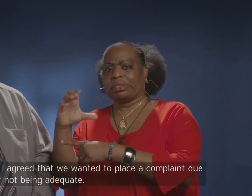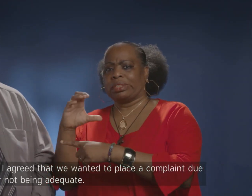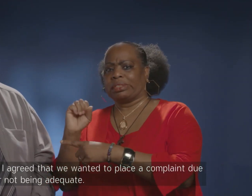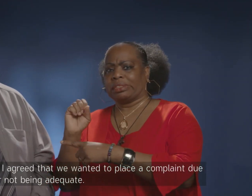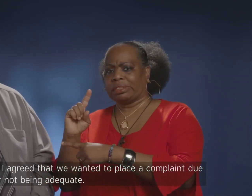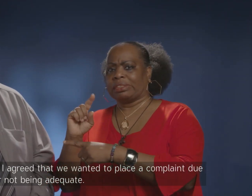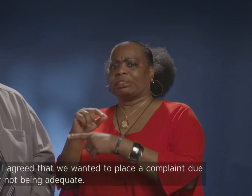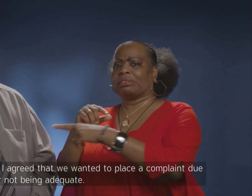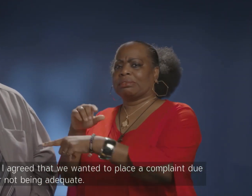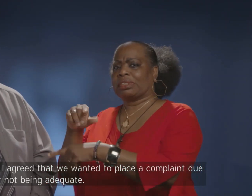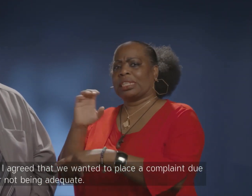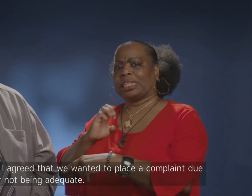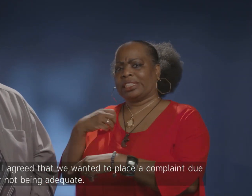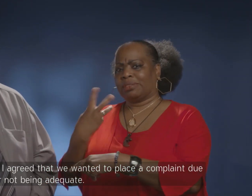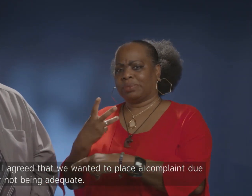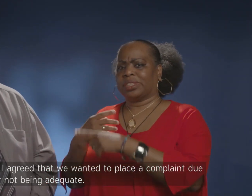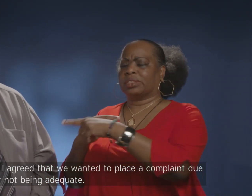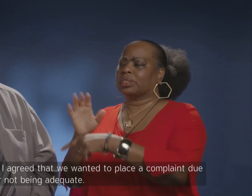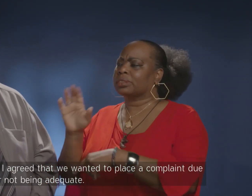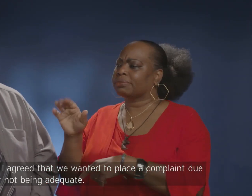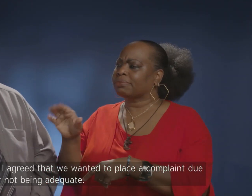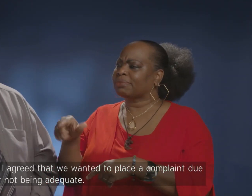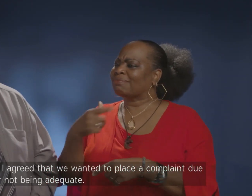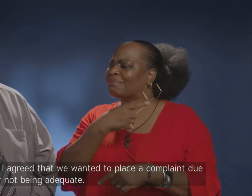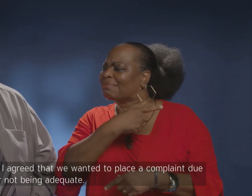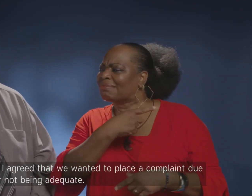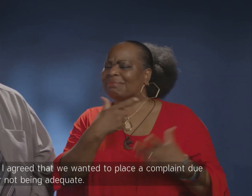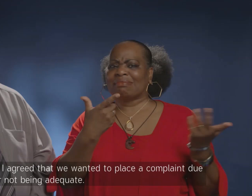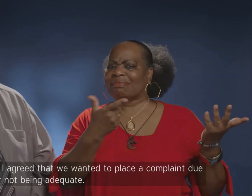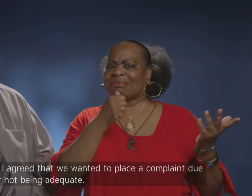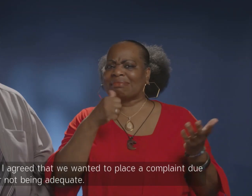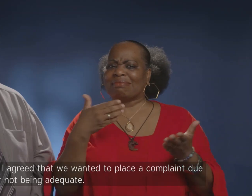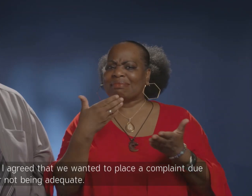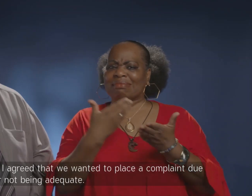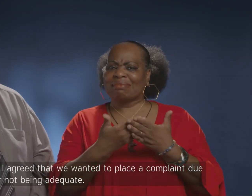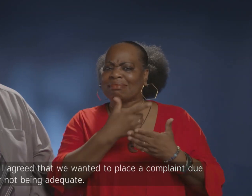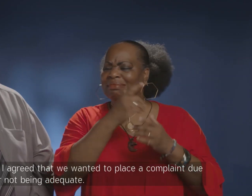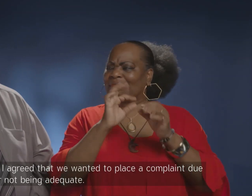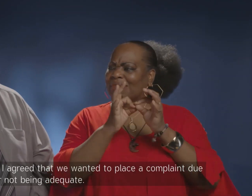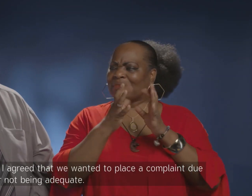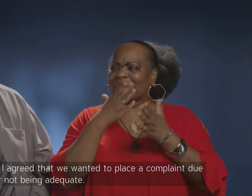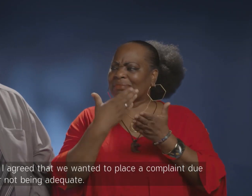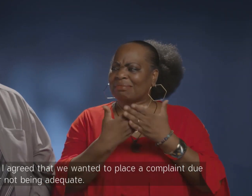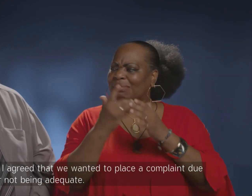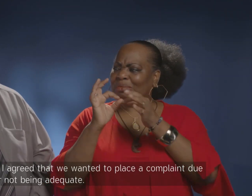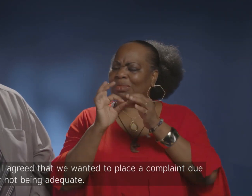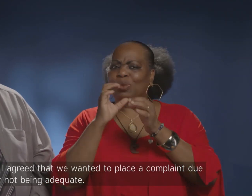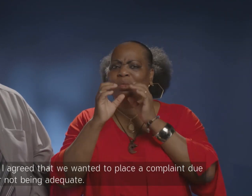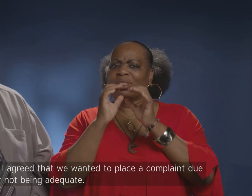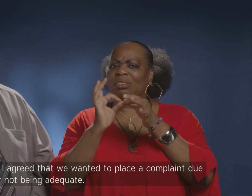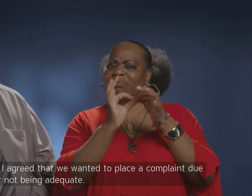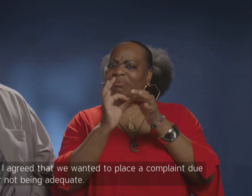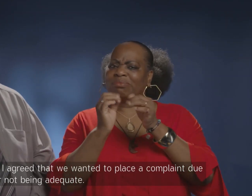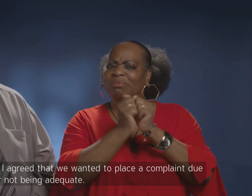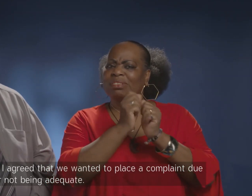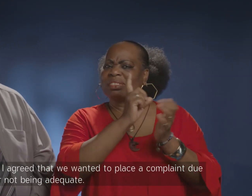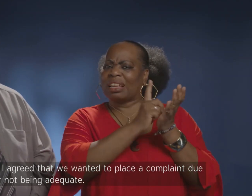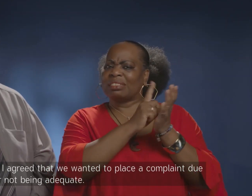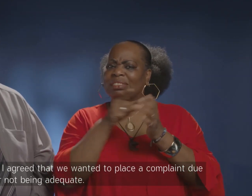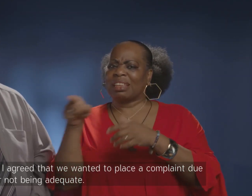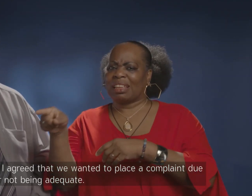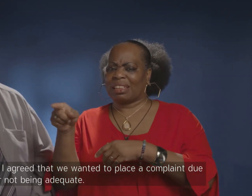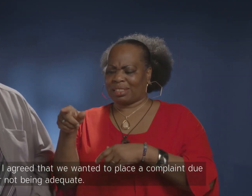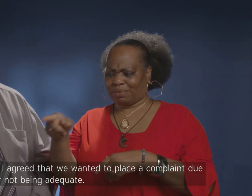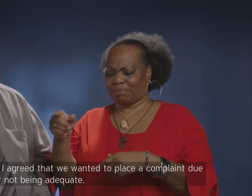husband and I agreed that we wanted to place a complaint due to the interpreter not being adequate.